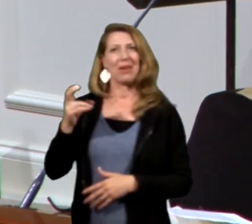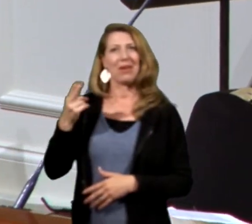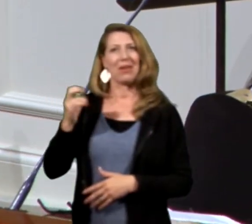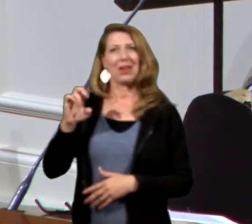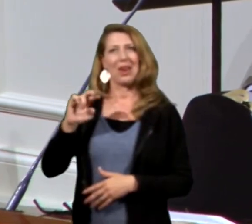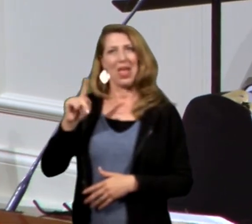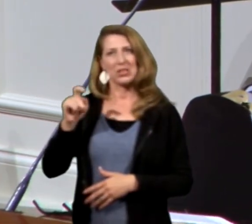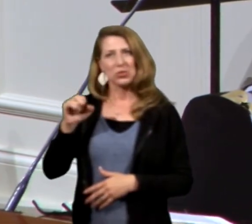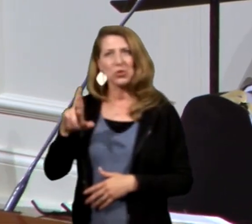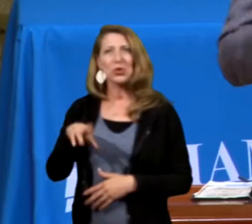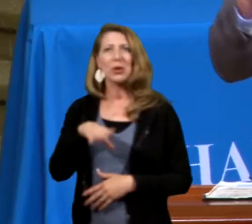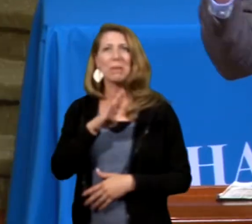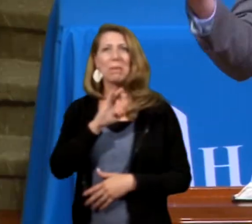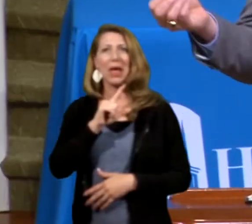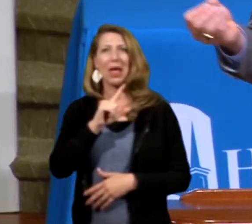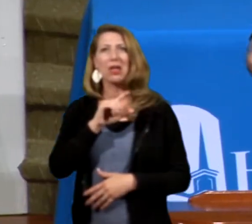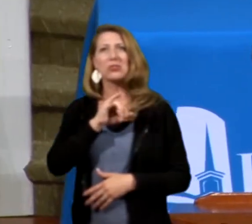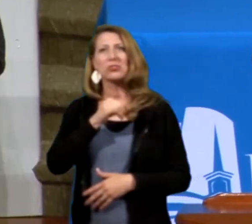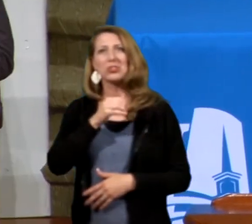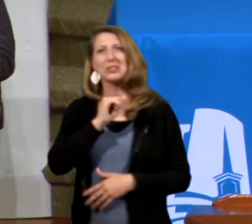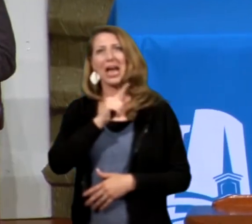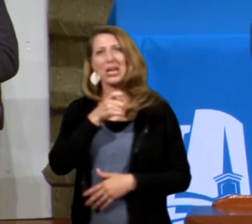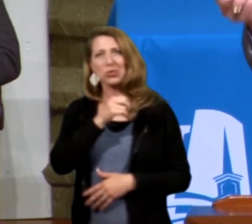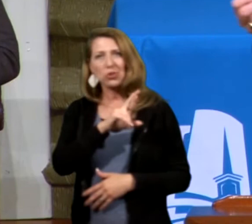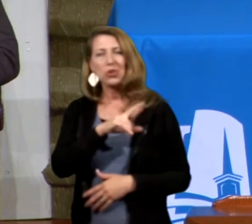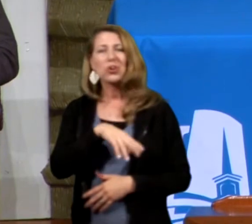Christ, Belshazzar, and then, of course,